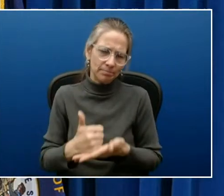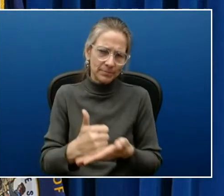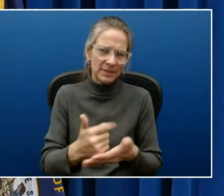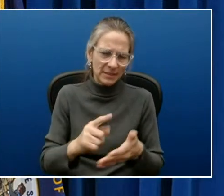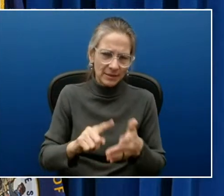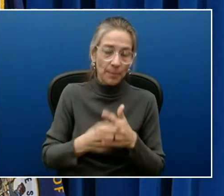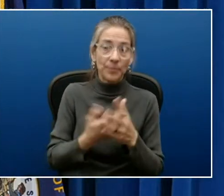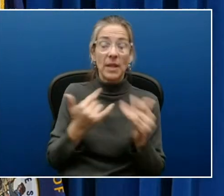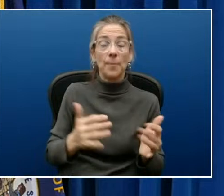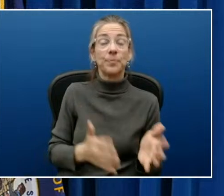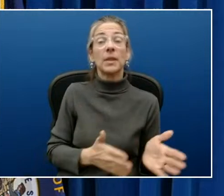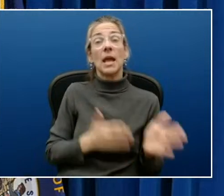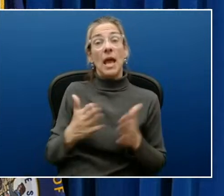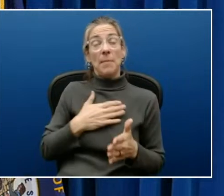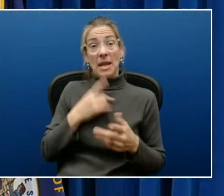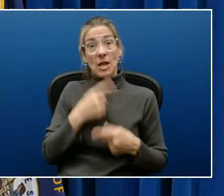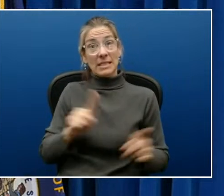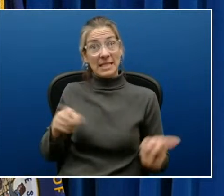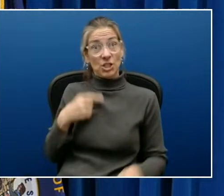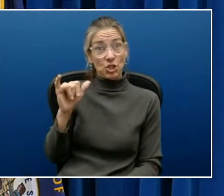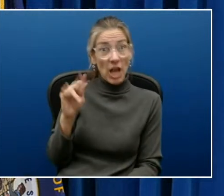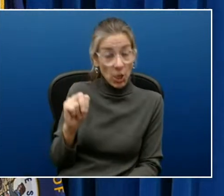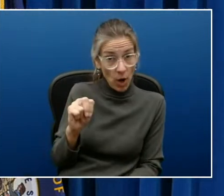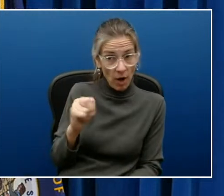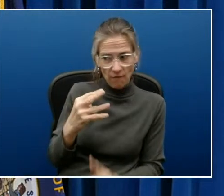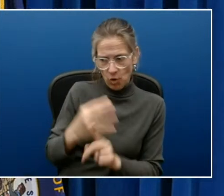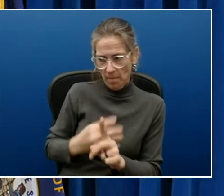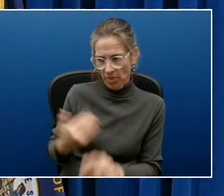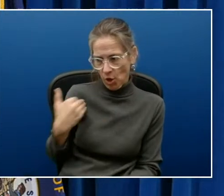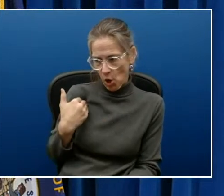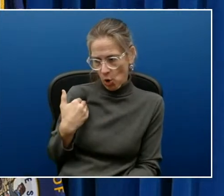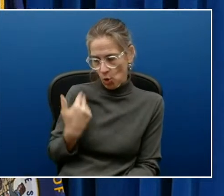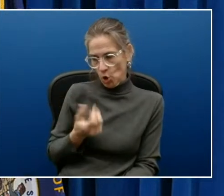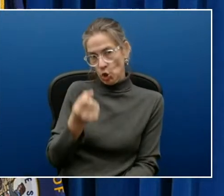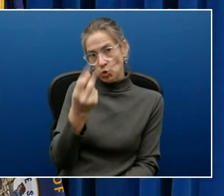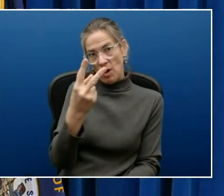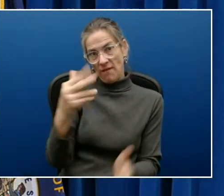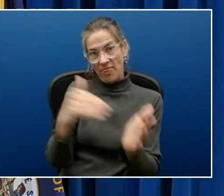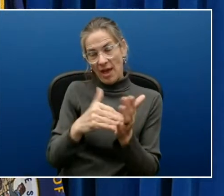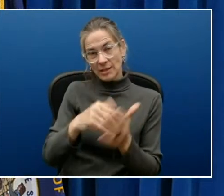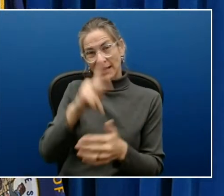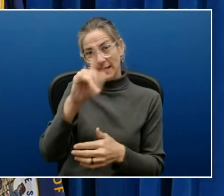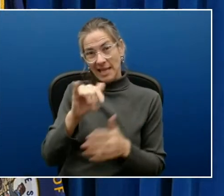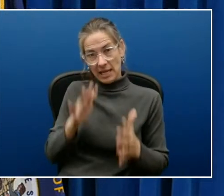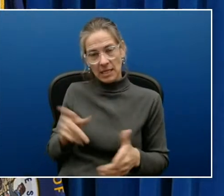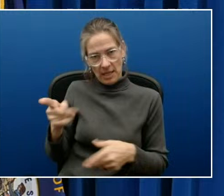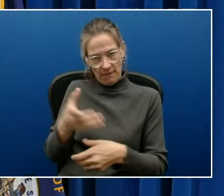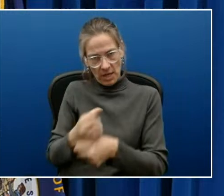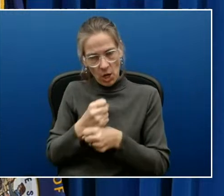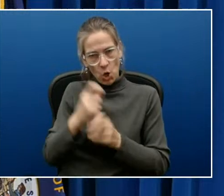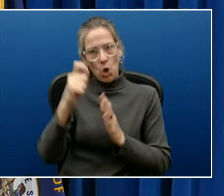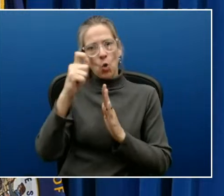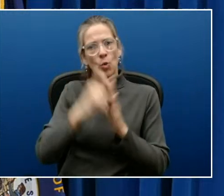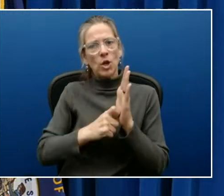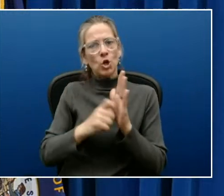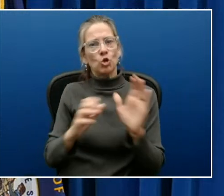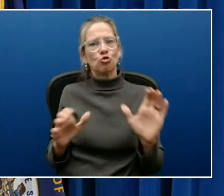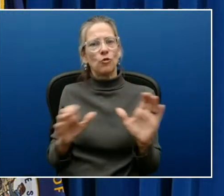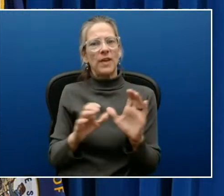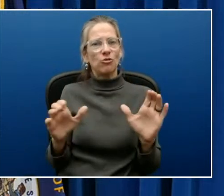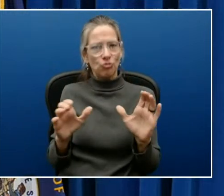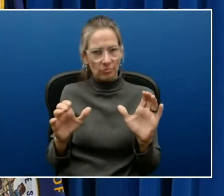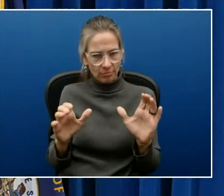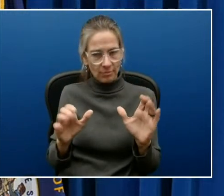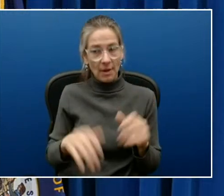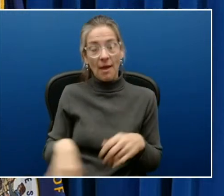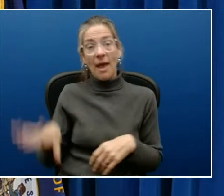since January, a little more than 4 months ago, more than 12,000 Kentuckians have received a written certification, and more than 8,000